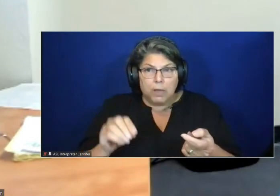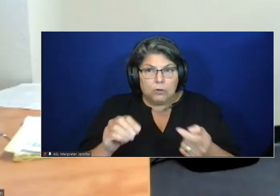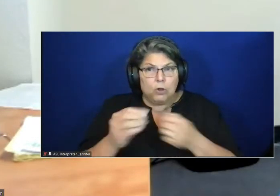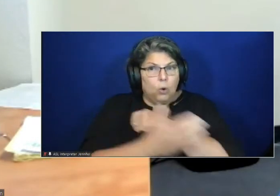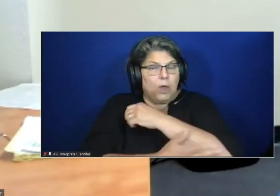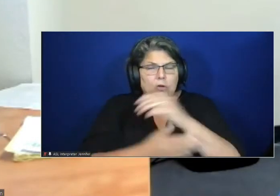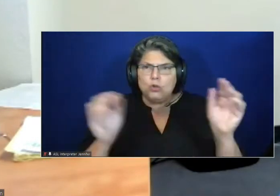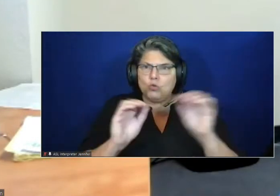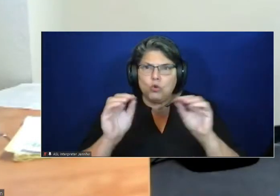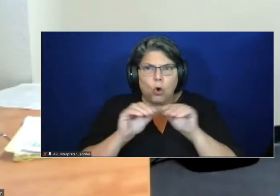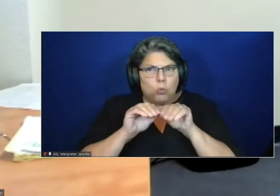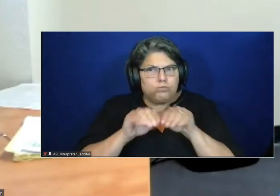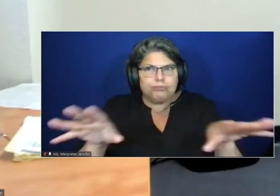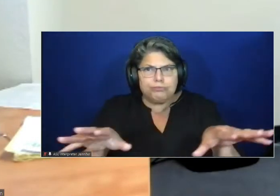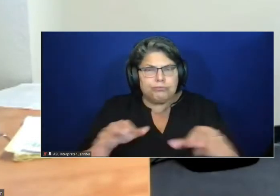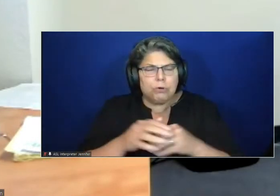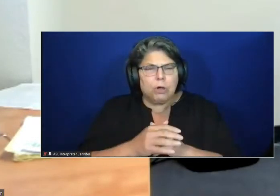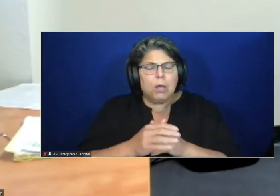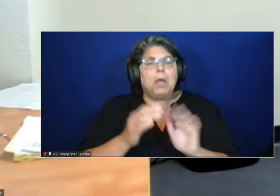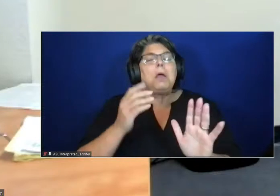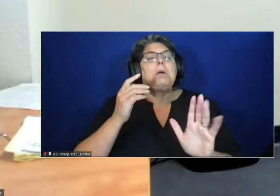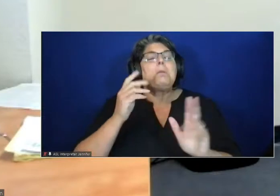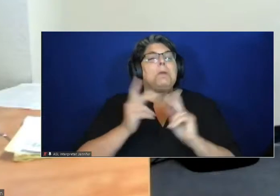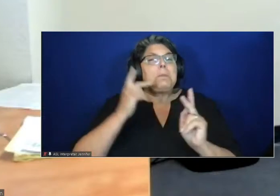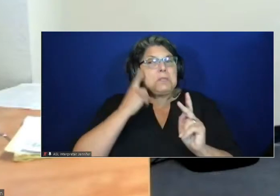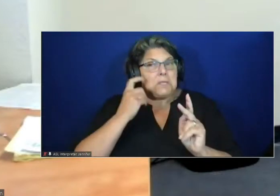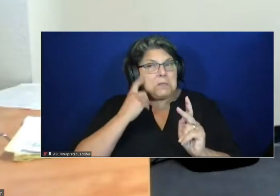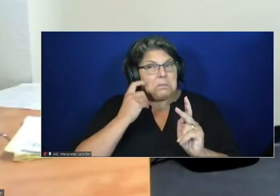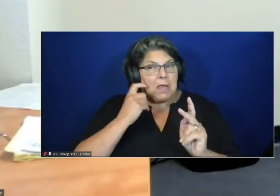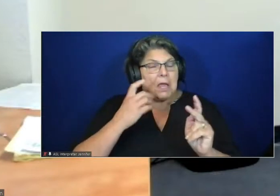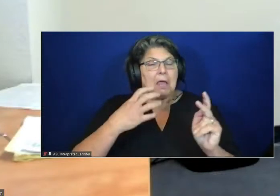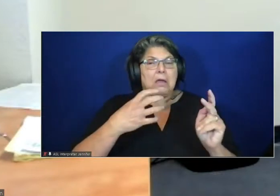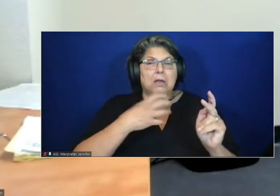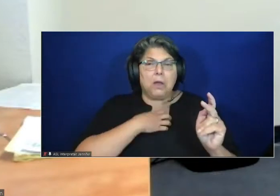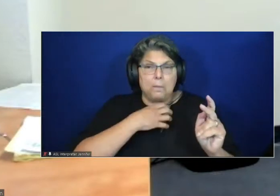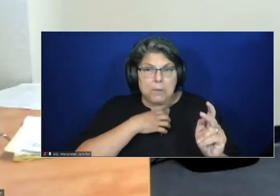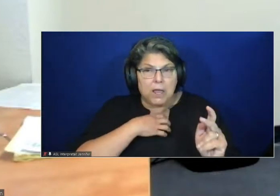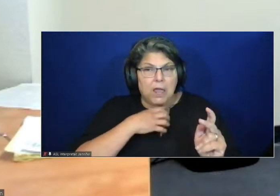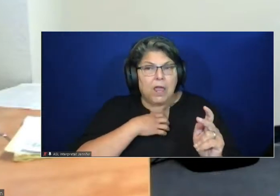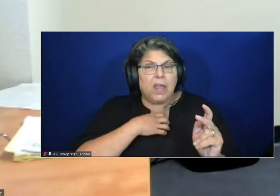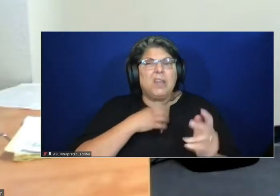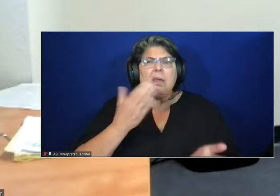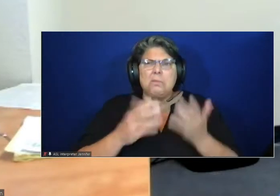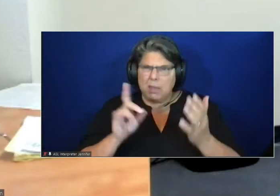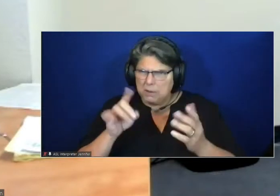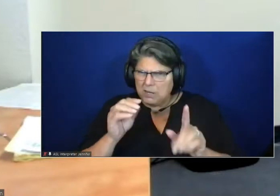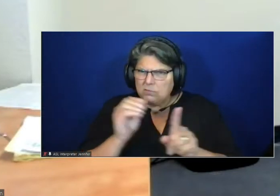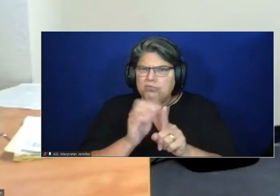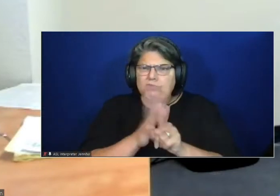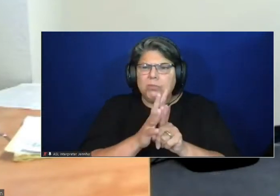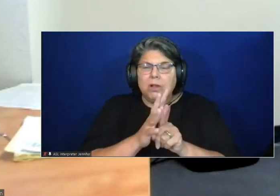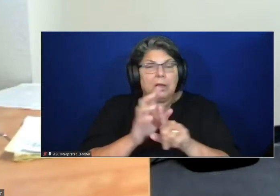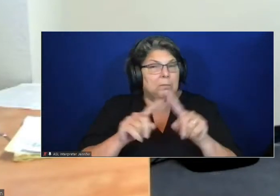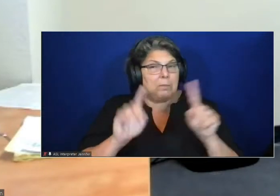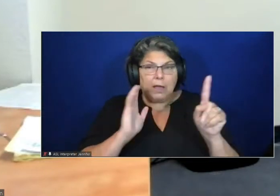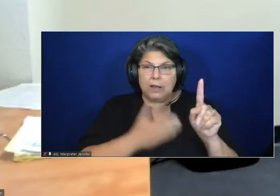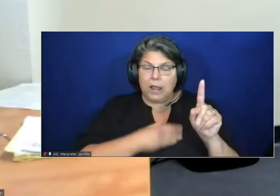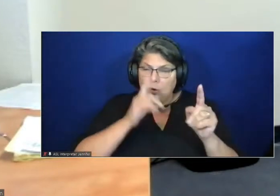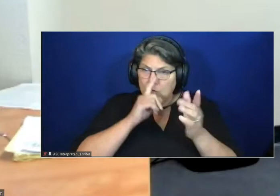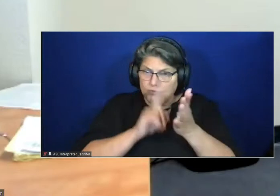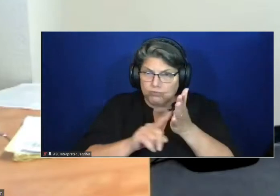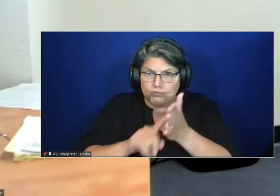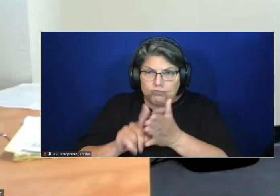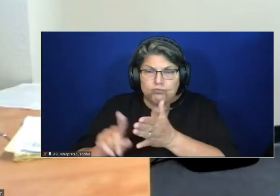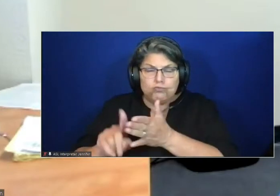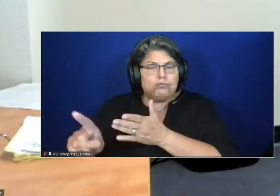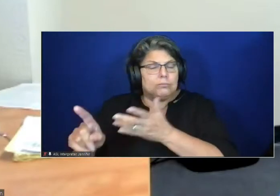had people suspect and complain that there may be contact, but our contact investigation and tracing